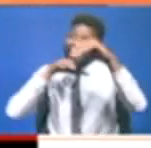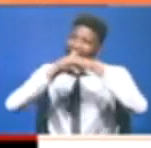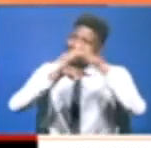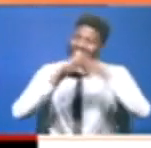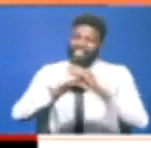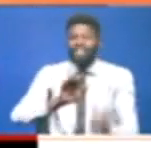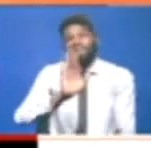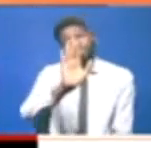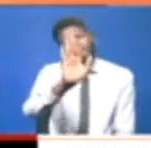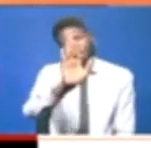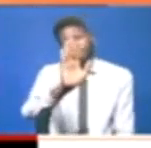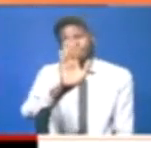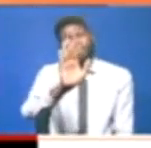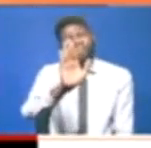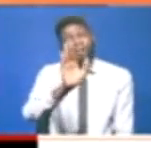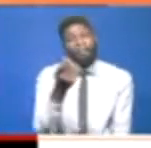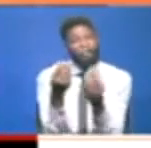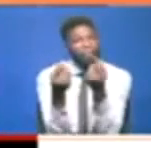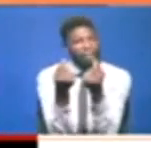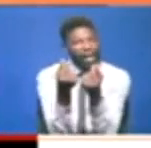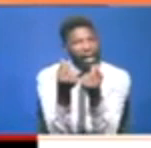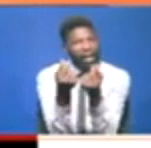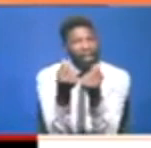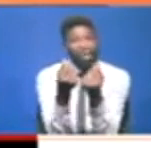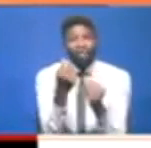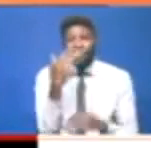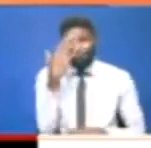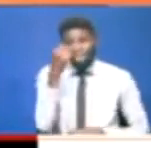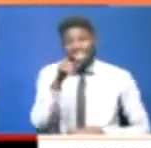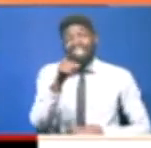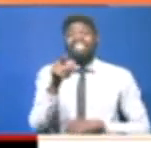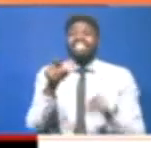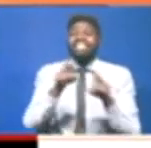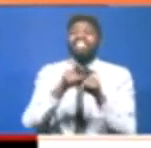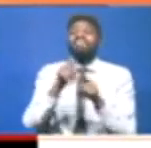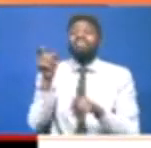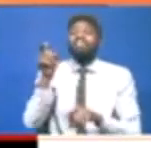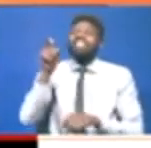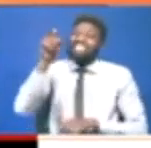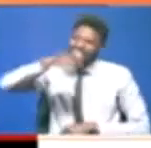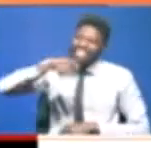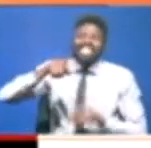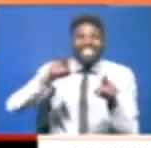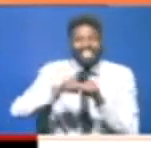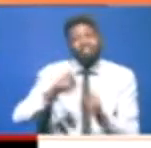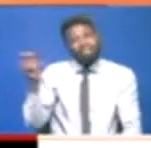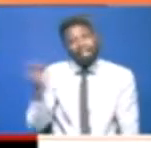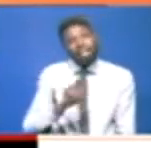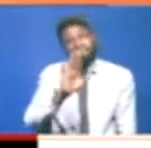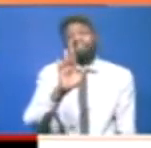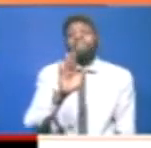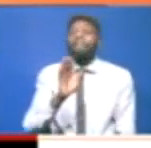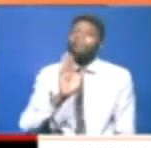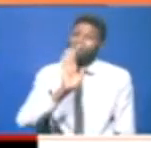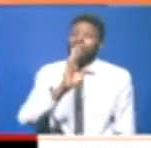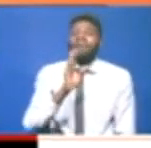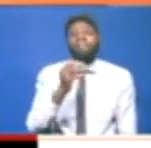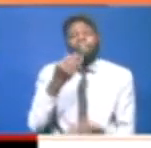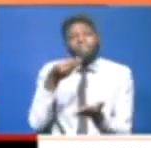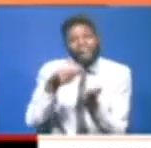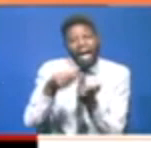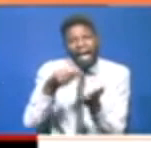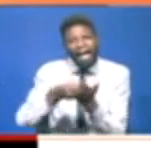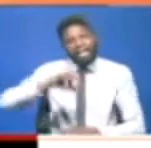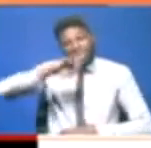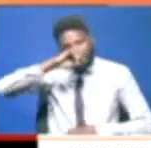your paycheck? Because actually, that's supposed to be a paycheck anyway. That is money that you worked for many years, and it's